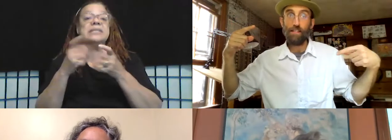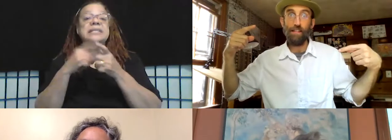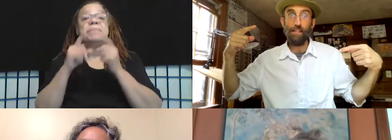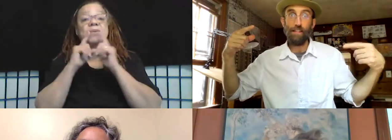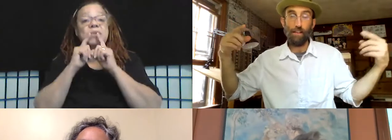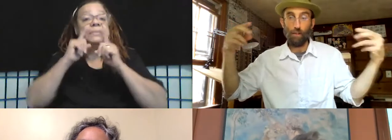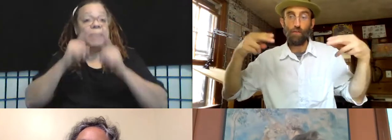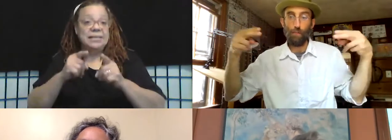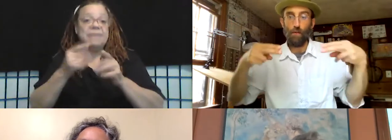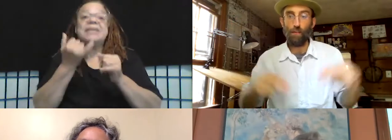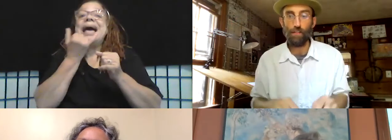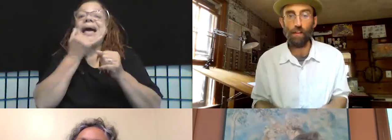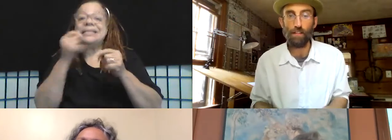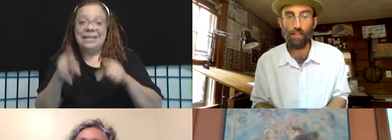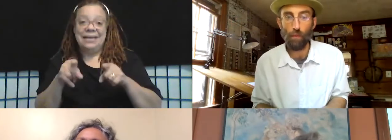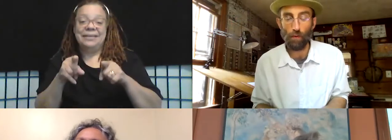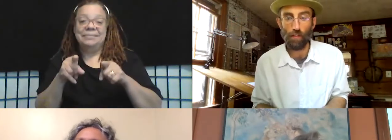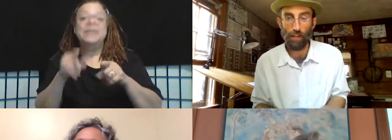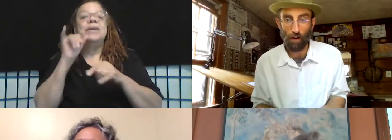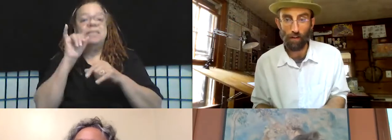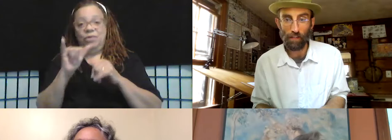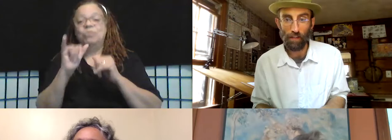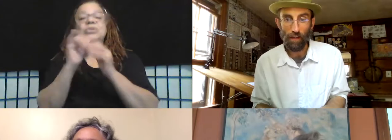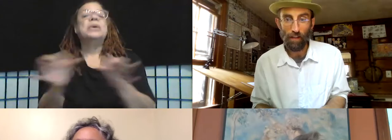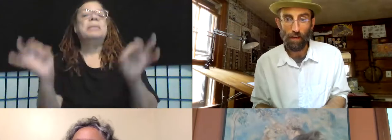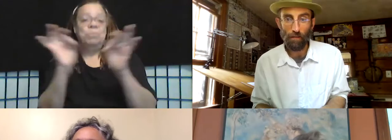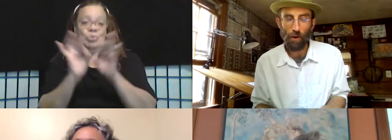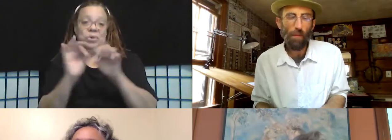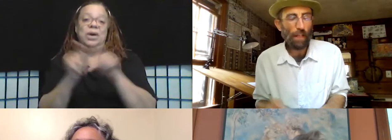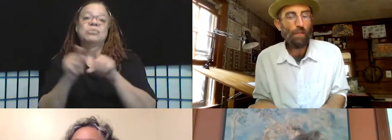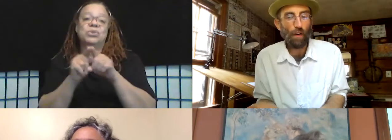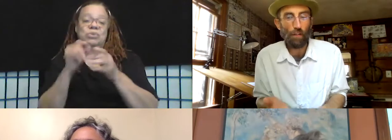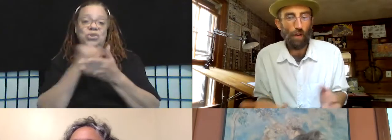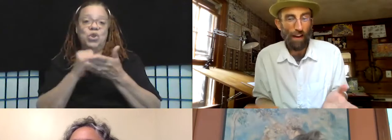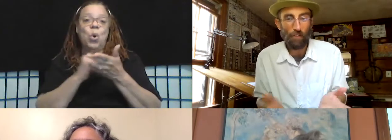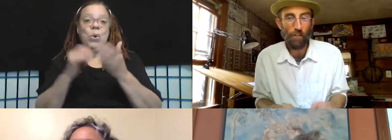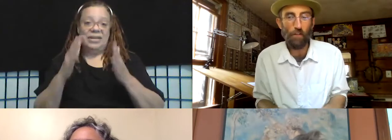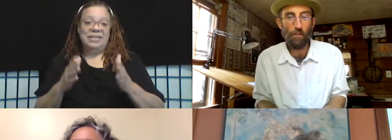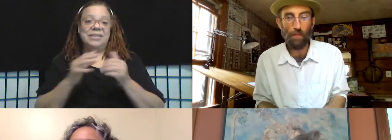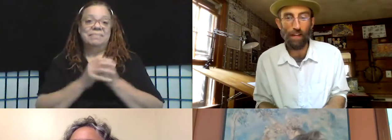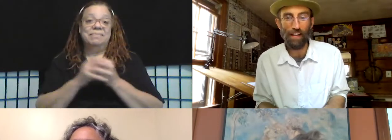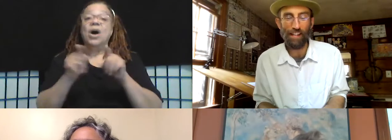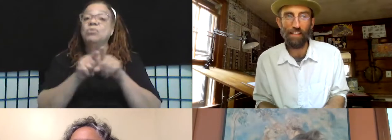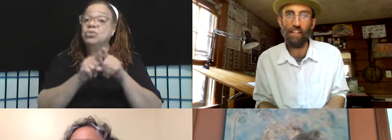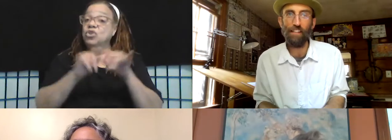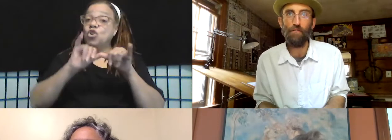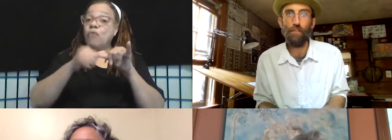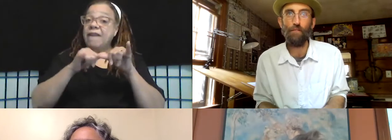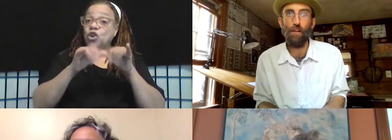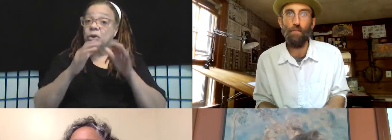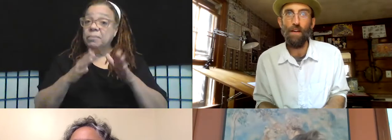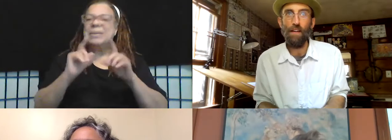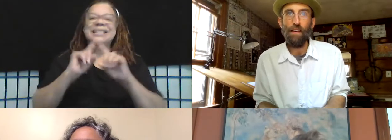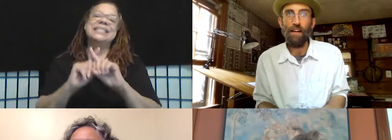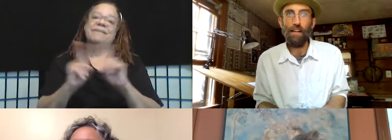to accidents, those are both just as important to the artist. Probably to a crafter too, but it's a little